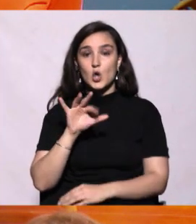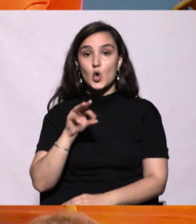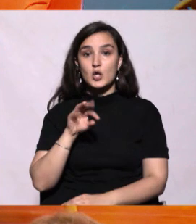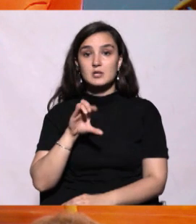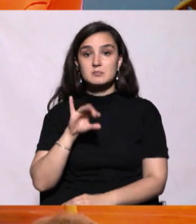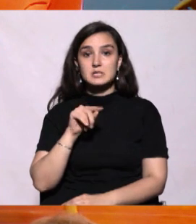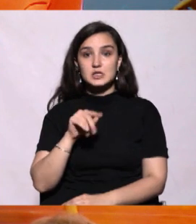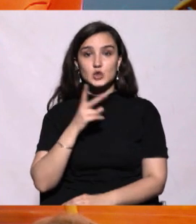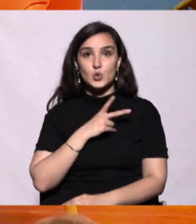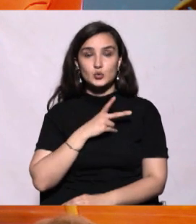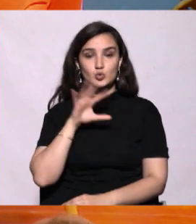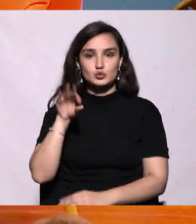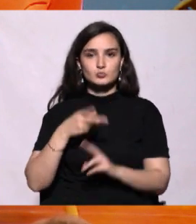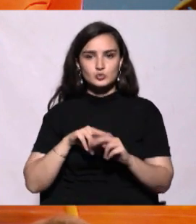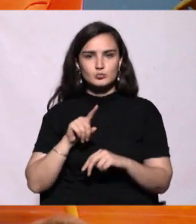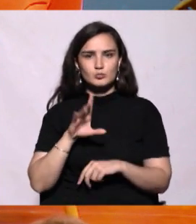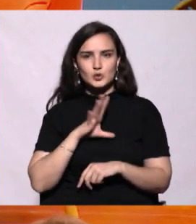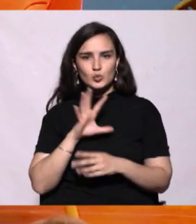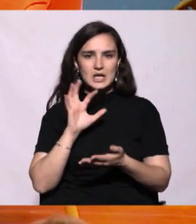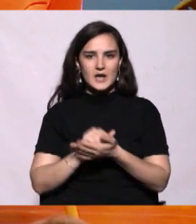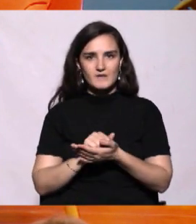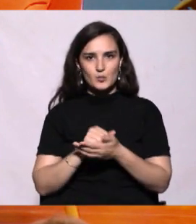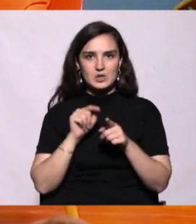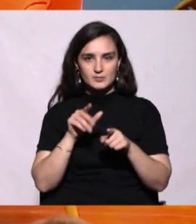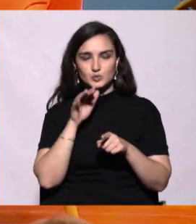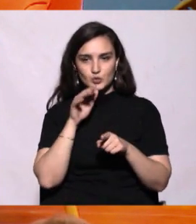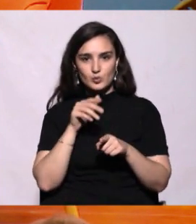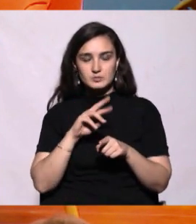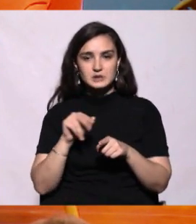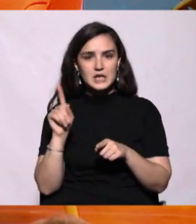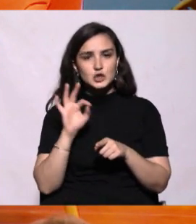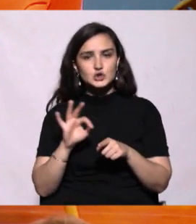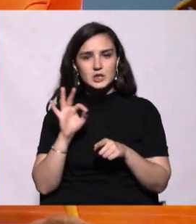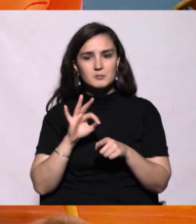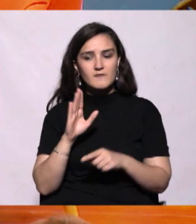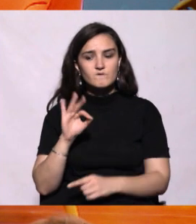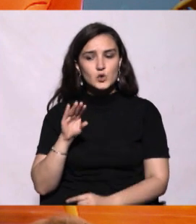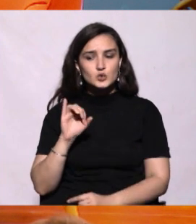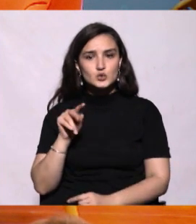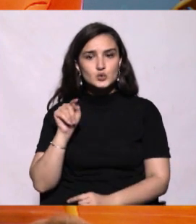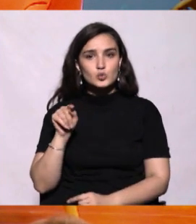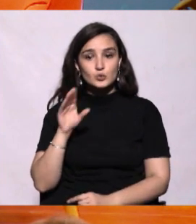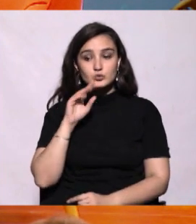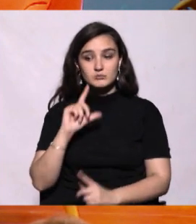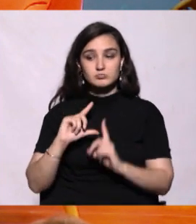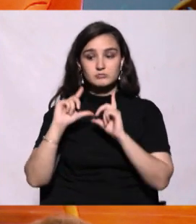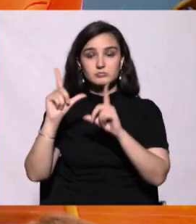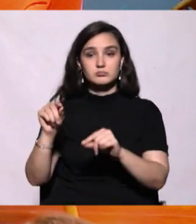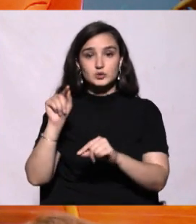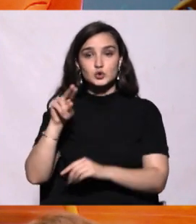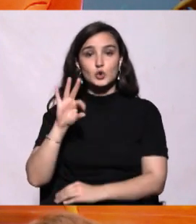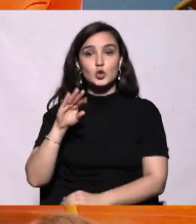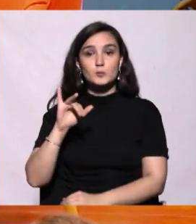Holmes remains in London because he was kind of busy for that time. But what about Mr. Watson? When he arrives in